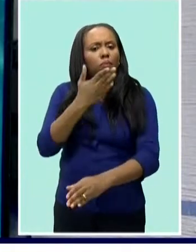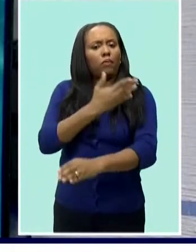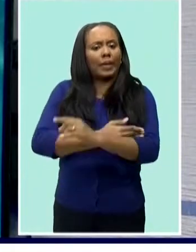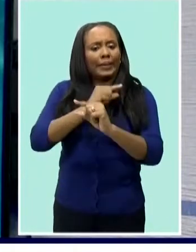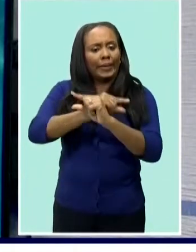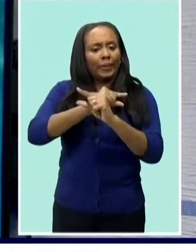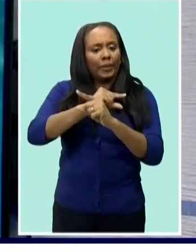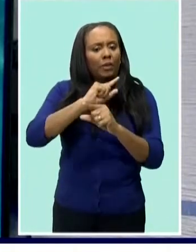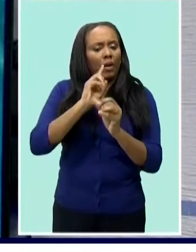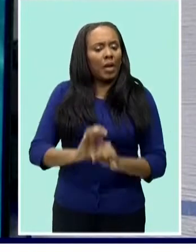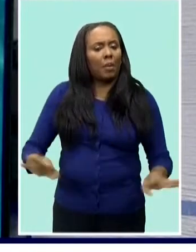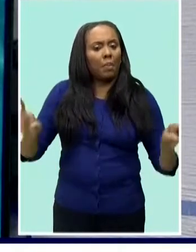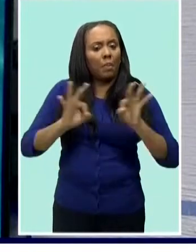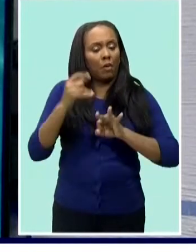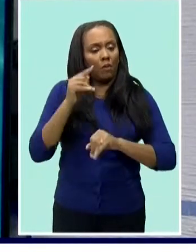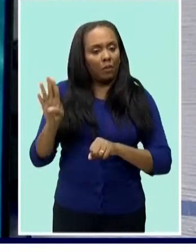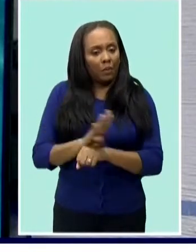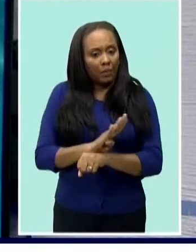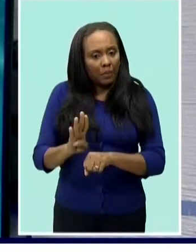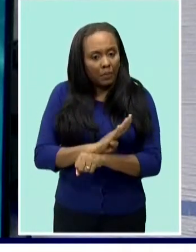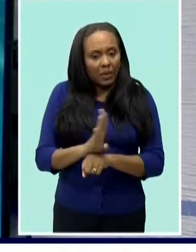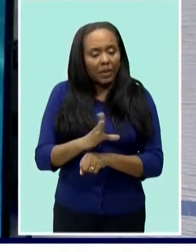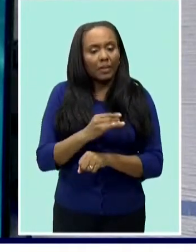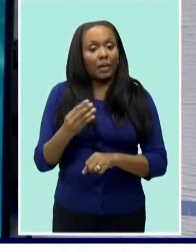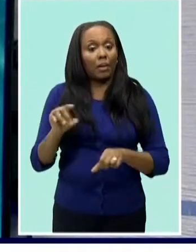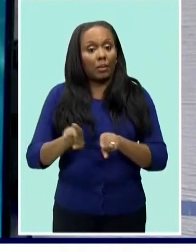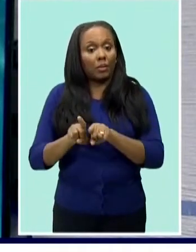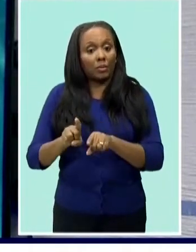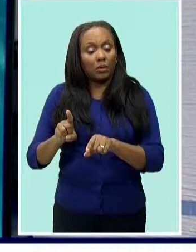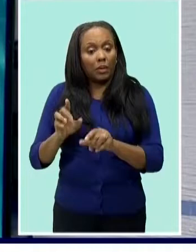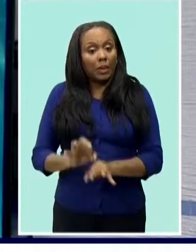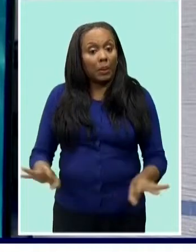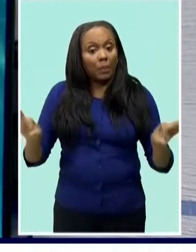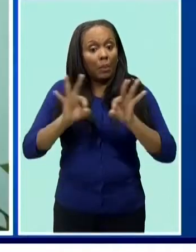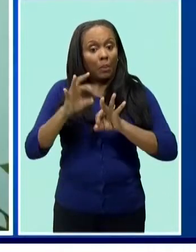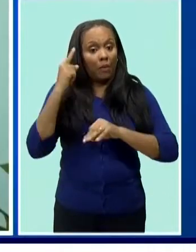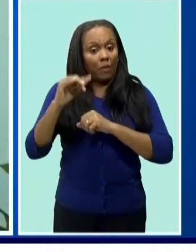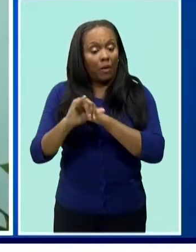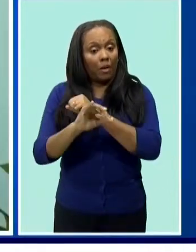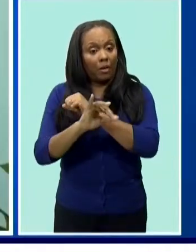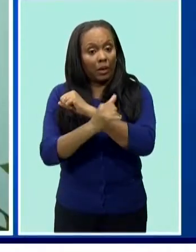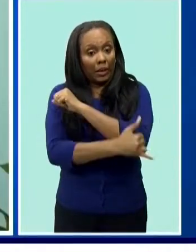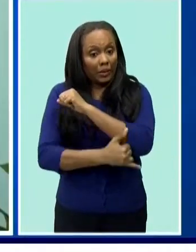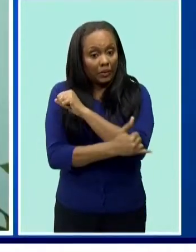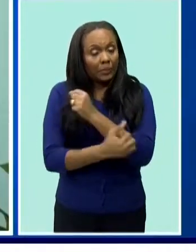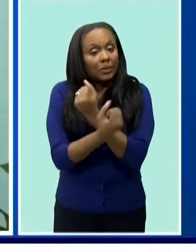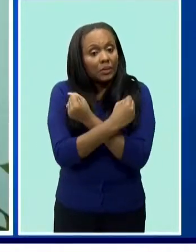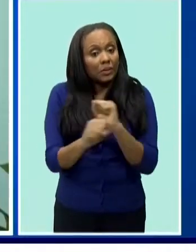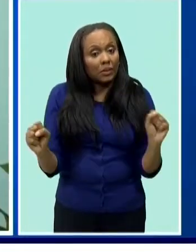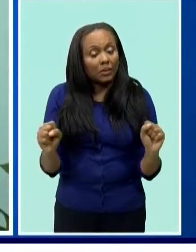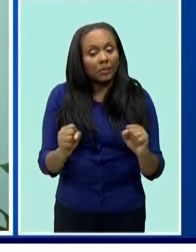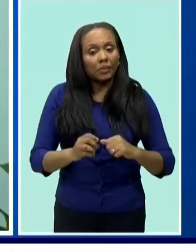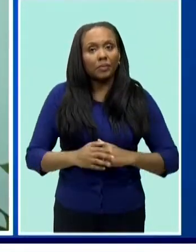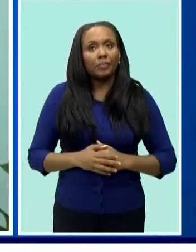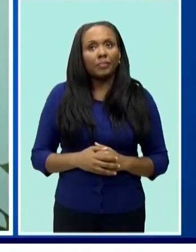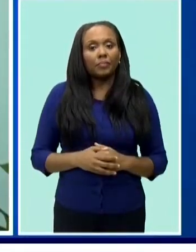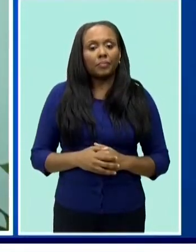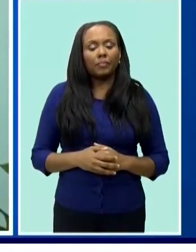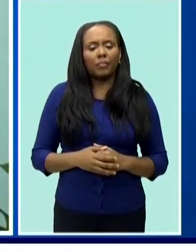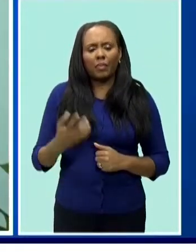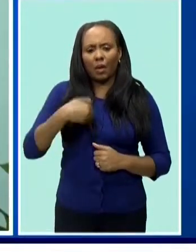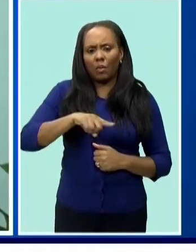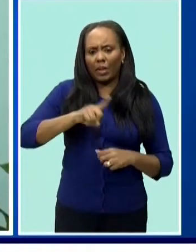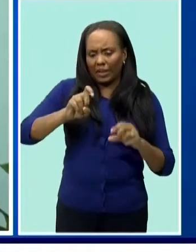is therefore critical to business and countries at large. It is therefore incumbent on us to properly